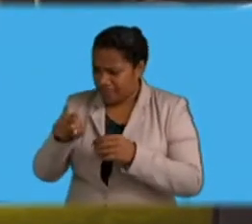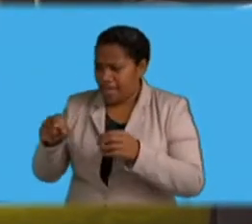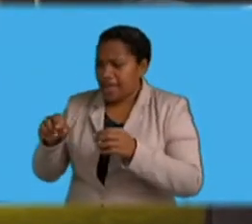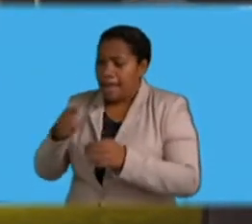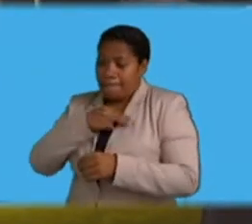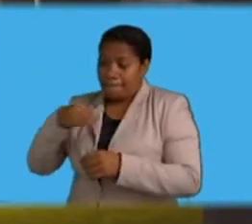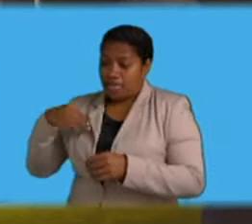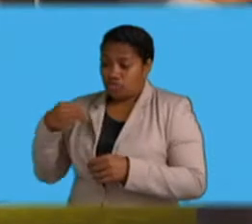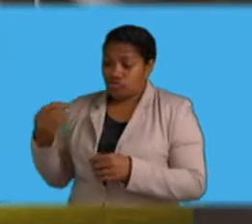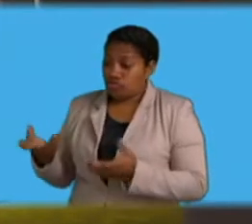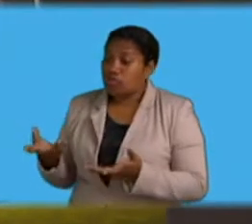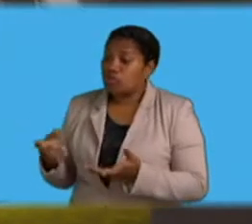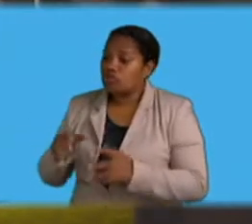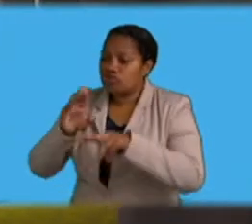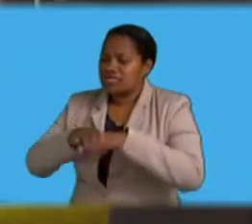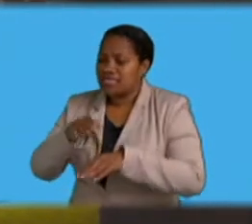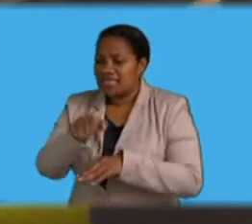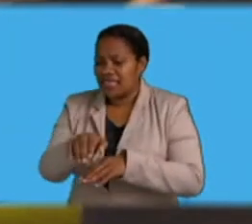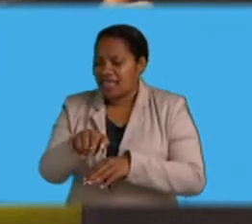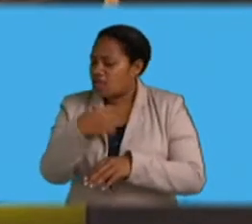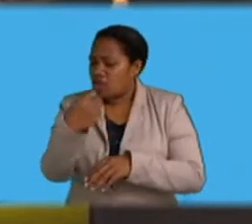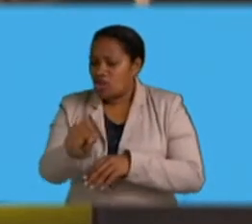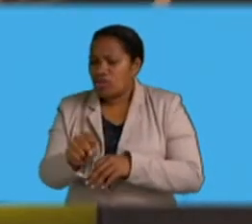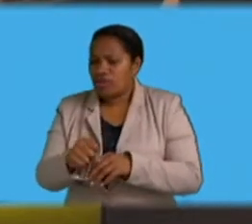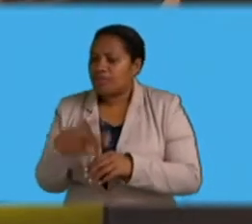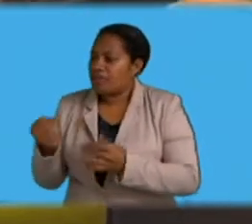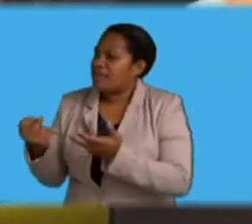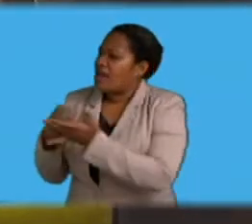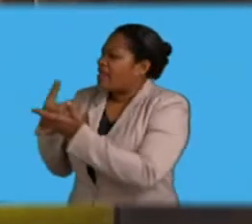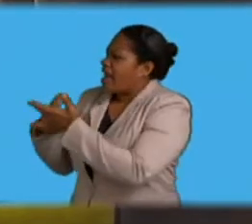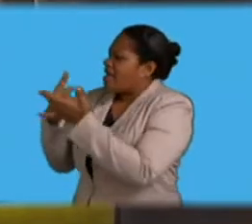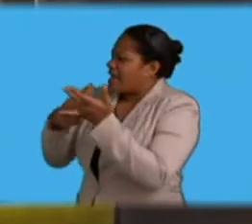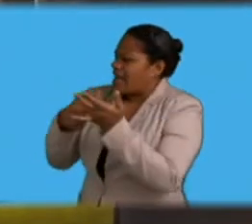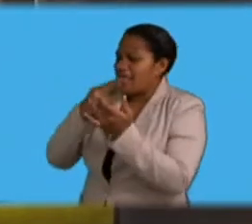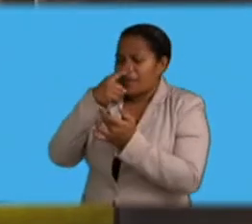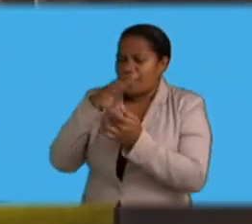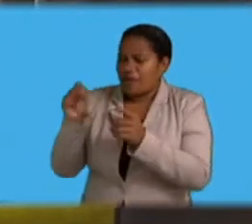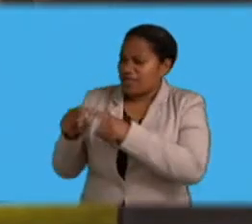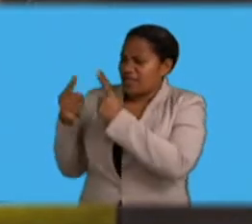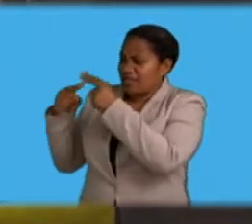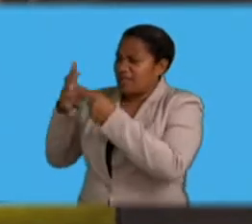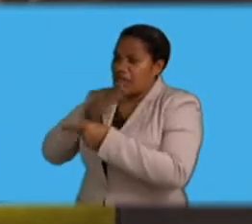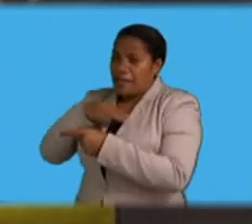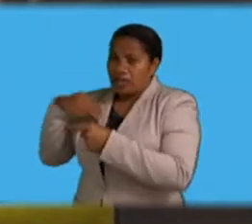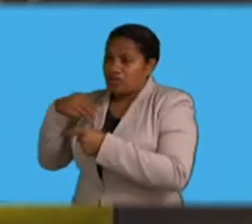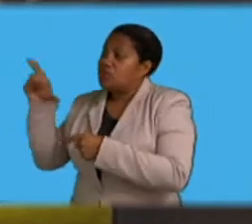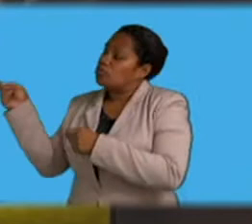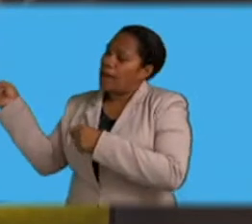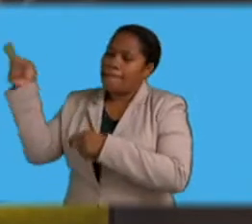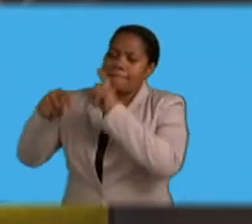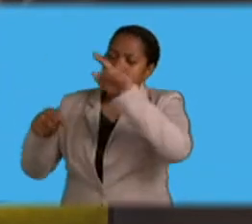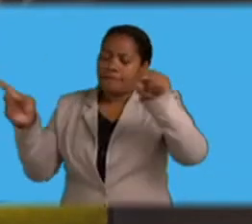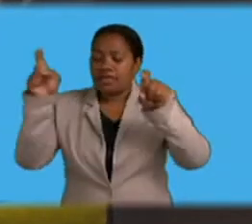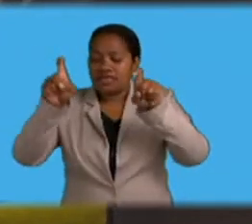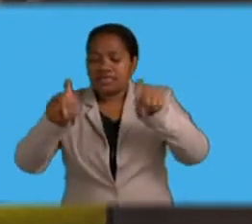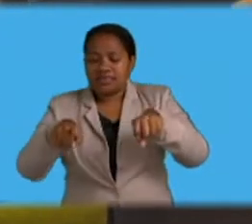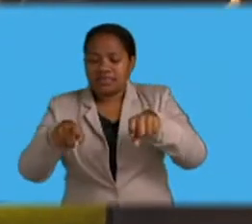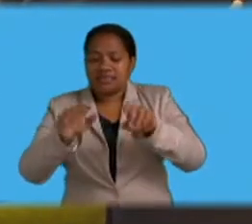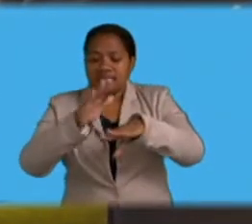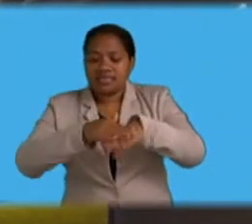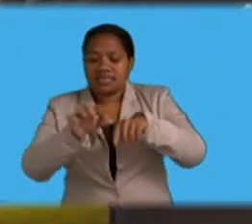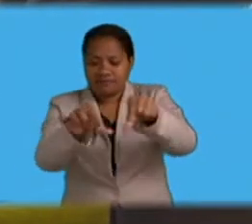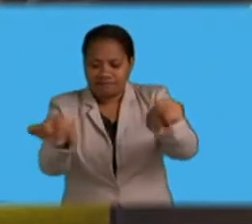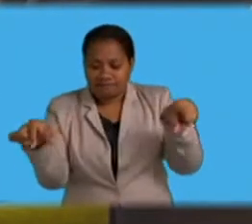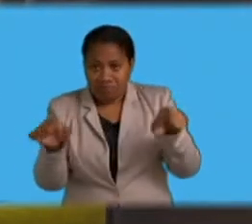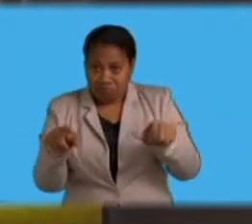panel. There are people from other ministries without any vested interest to come and sit on the panel. Isn't that good? Isn't that